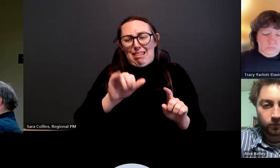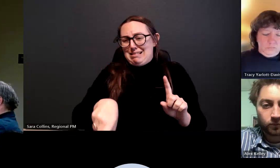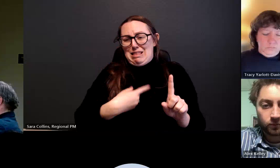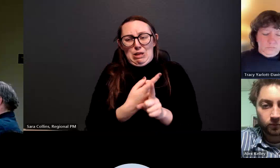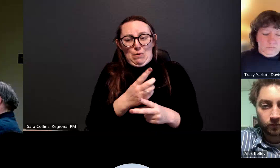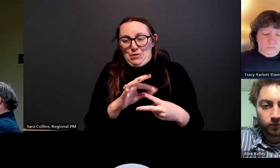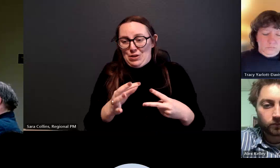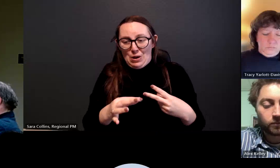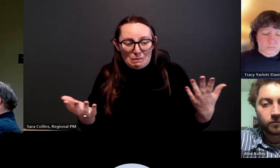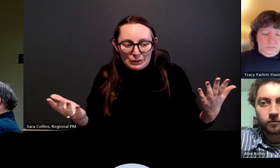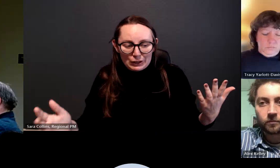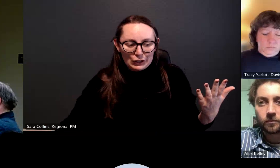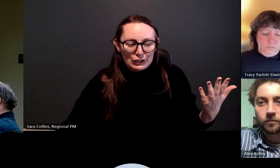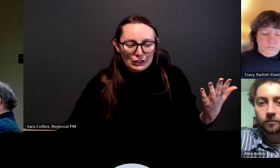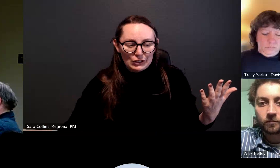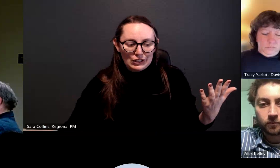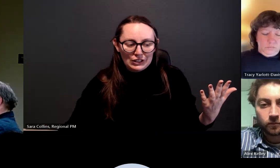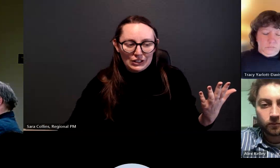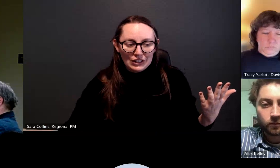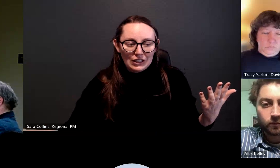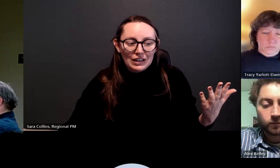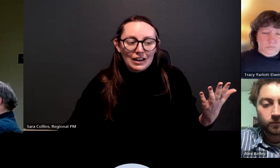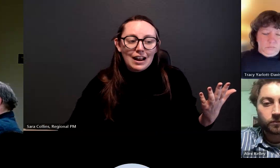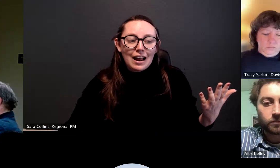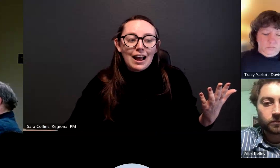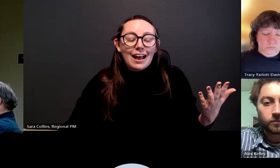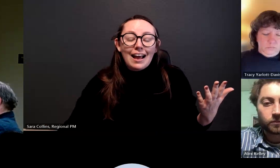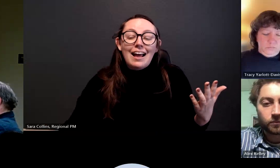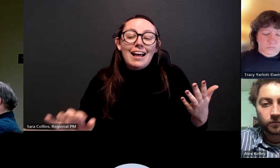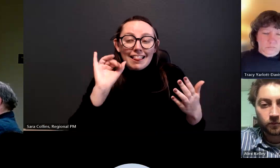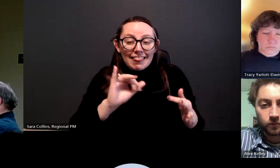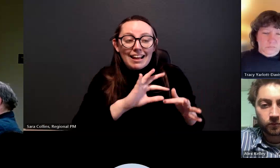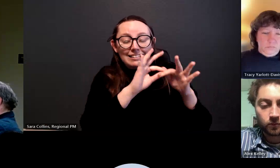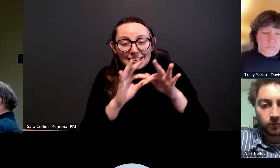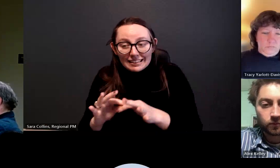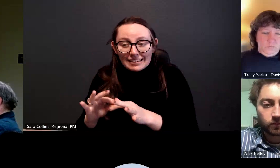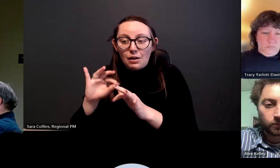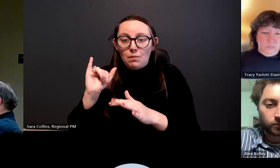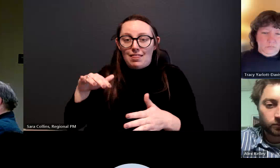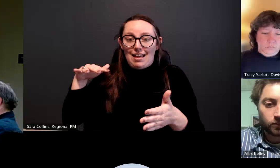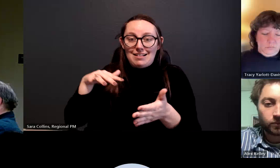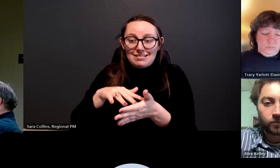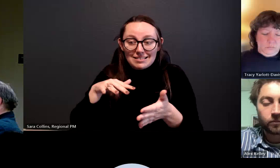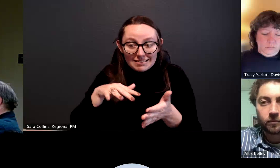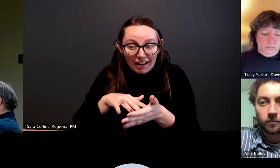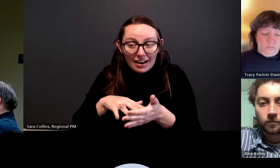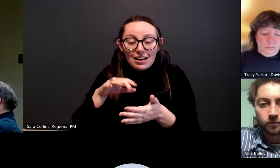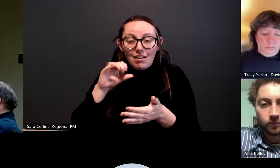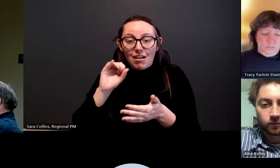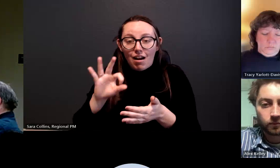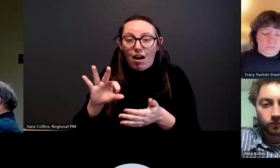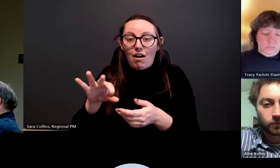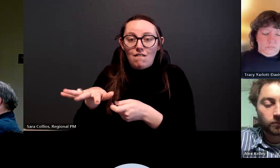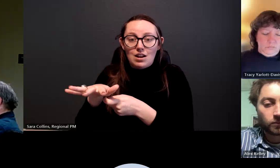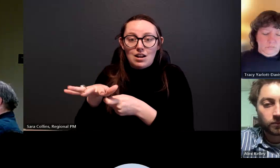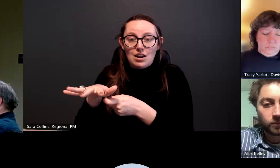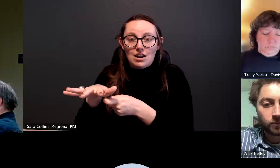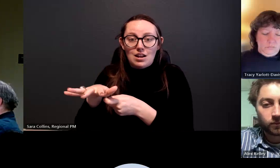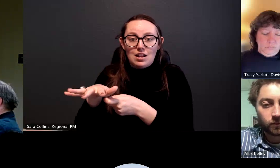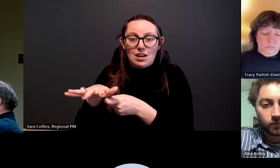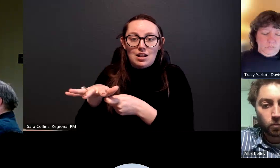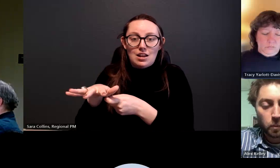This ties somewhat together with the study of burying. If they're currently piloting the